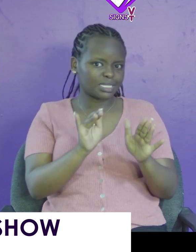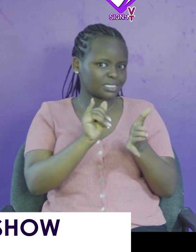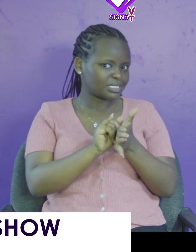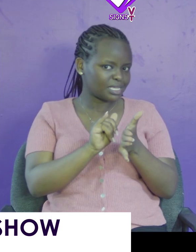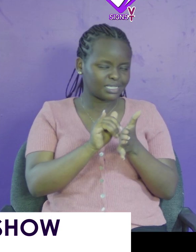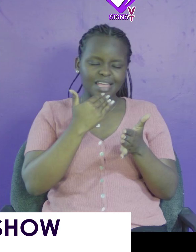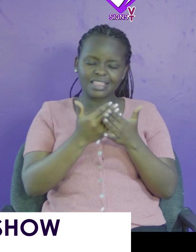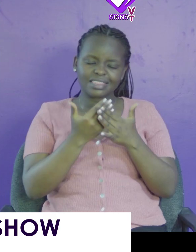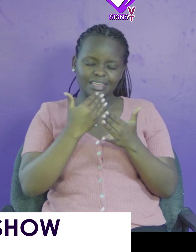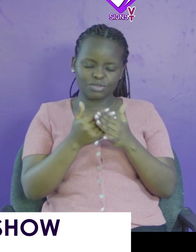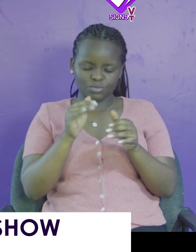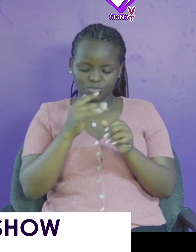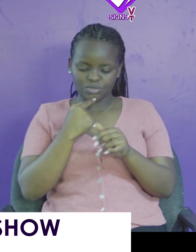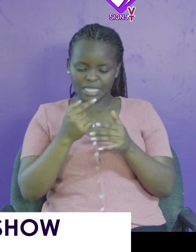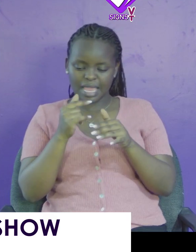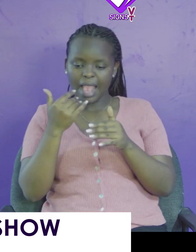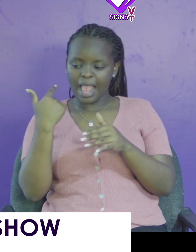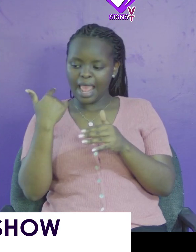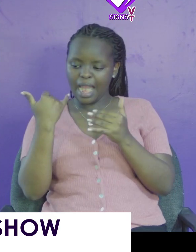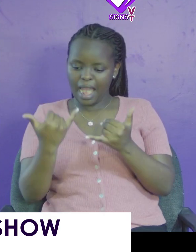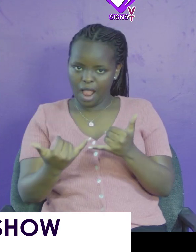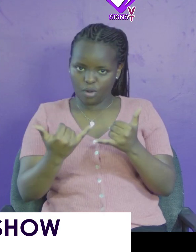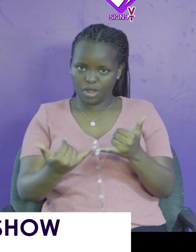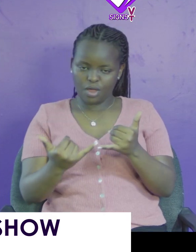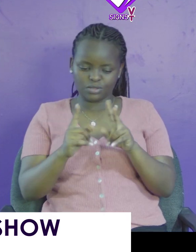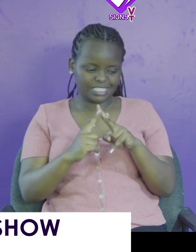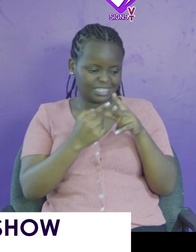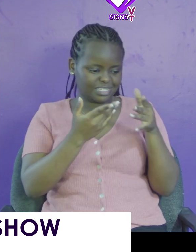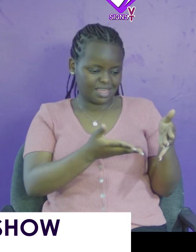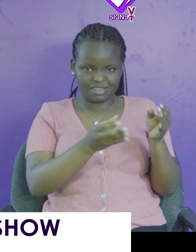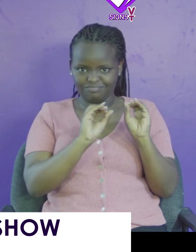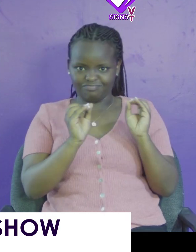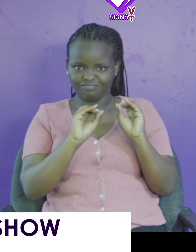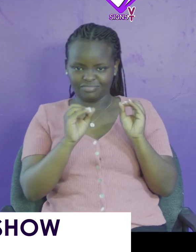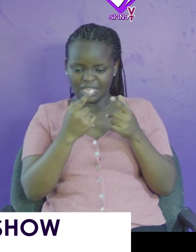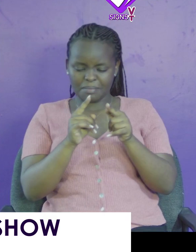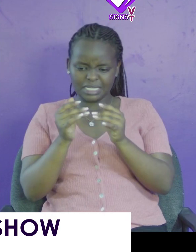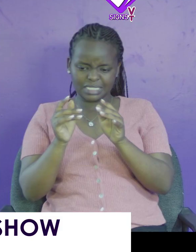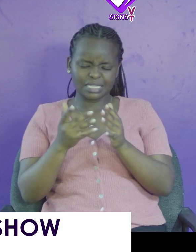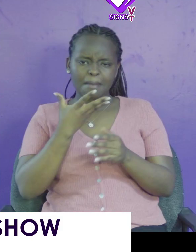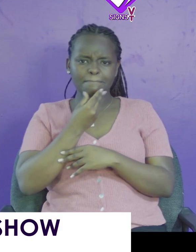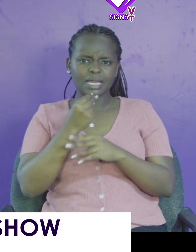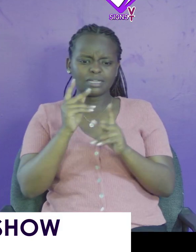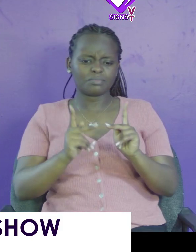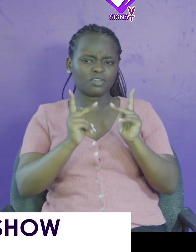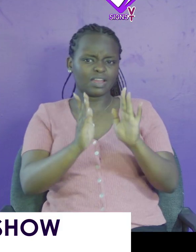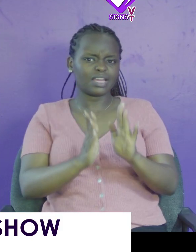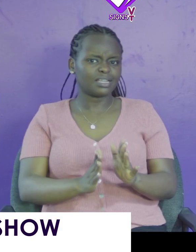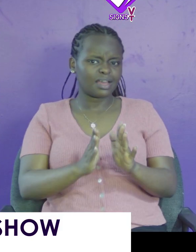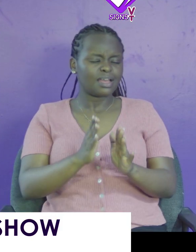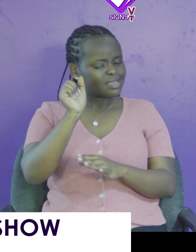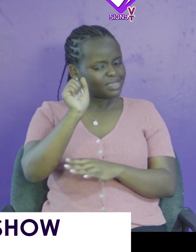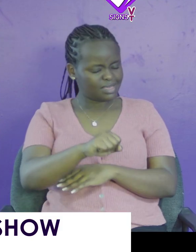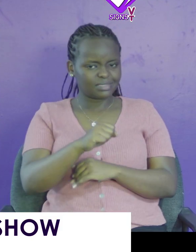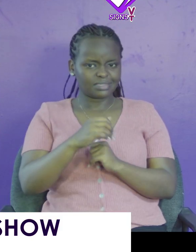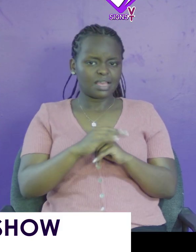said nowadays. It is not that it began like that. But is the man the provider? Man is the provider, of course, yes.